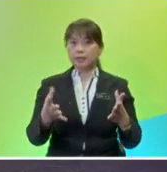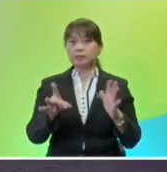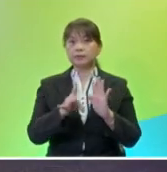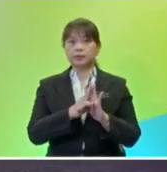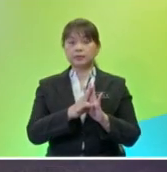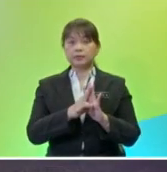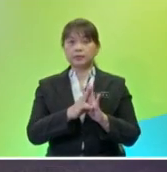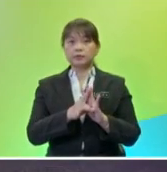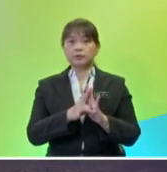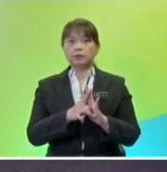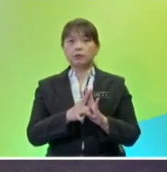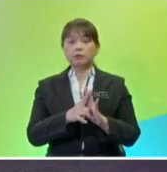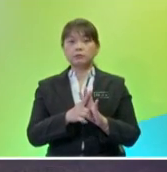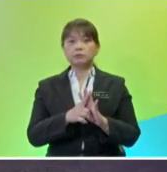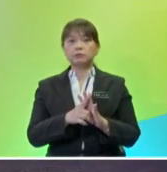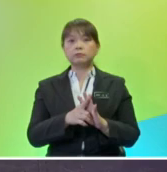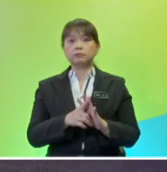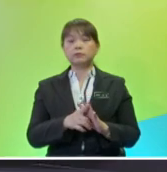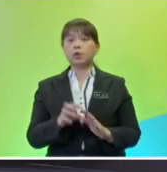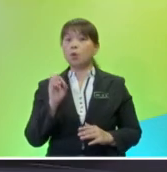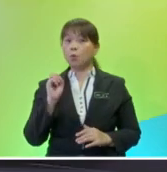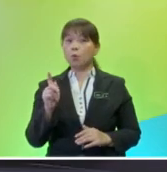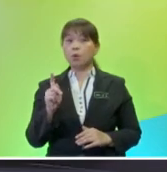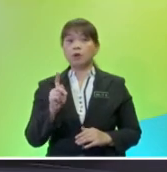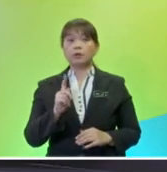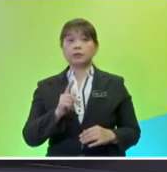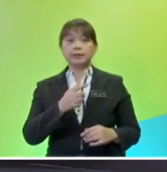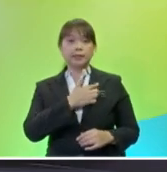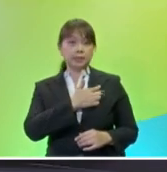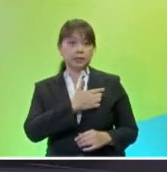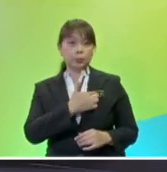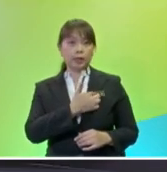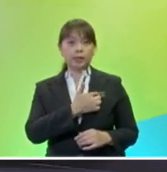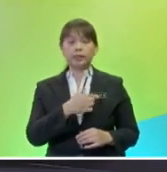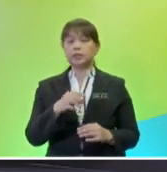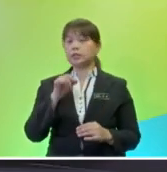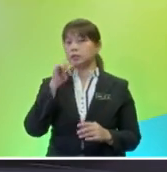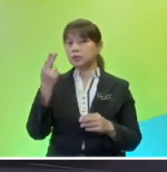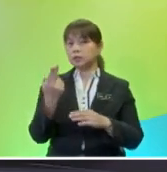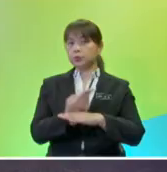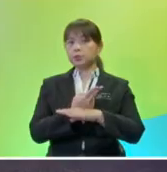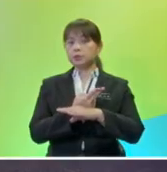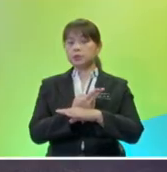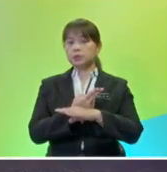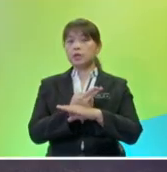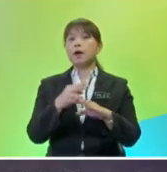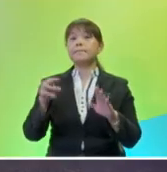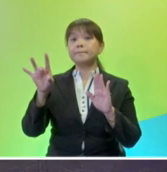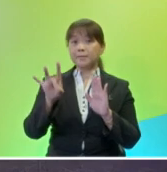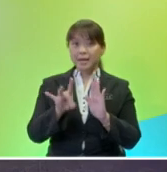name tag. Oh. Yes. Also, use magnets. That means I thought that was a pin. No, it's